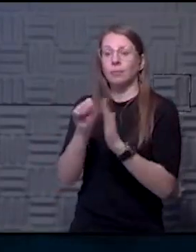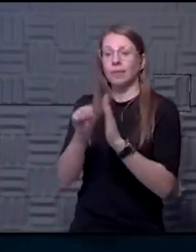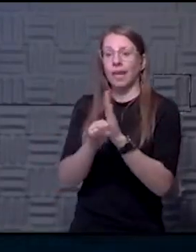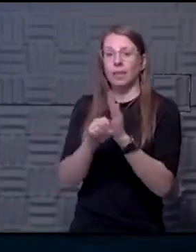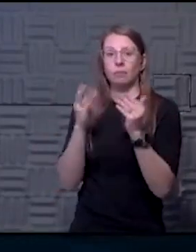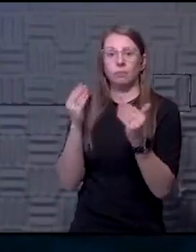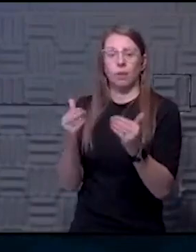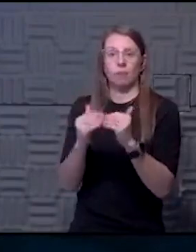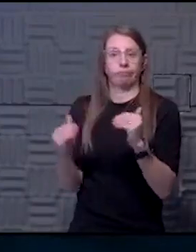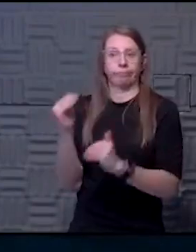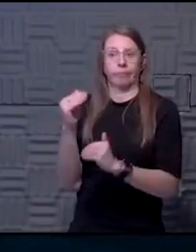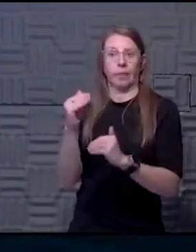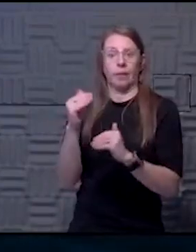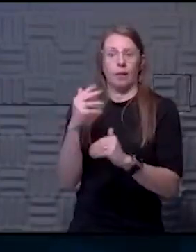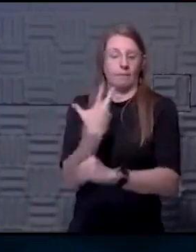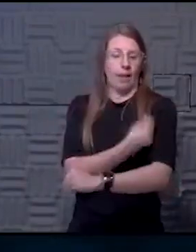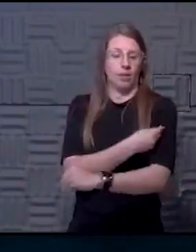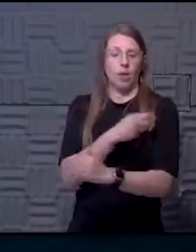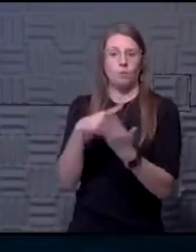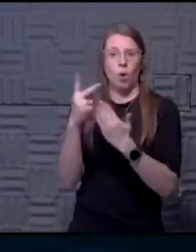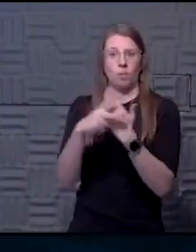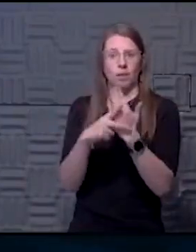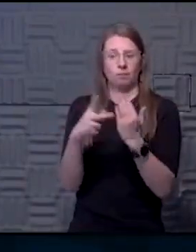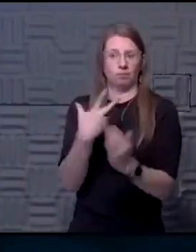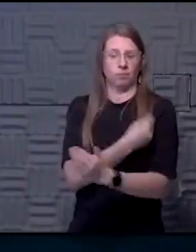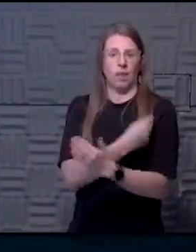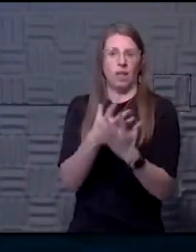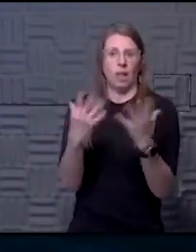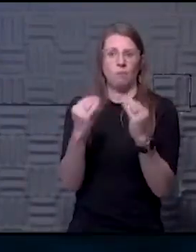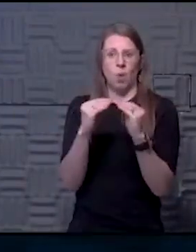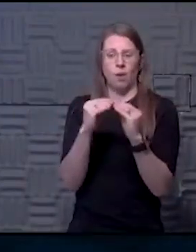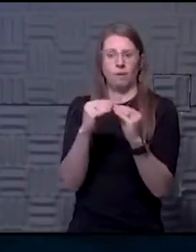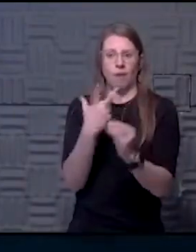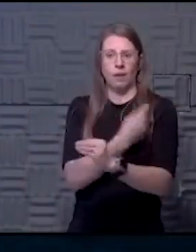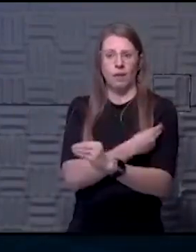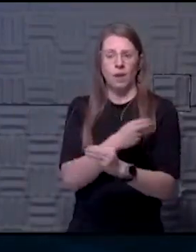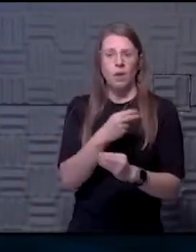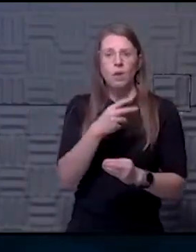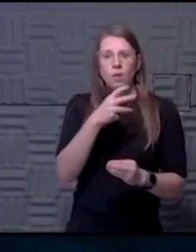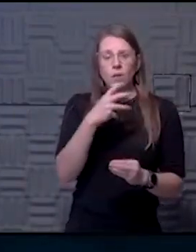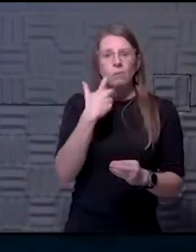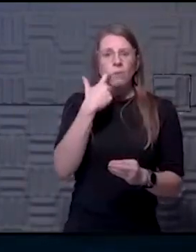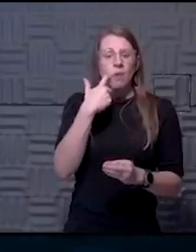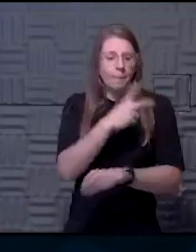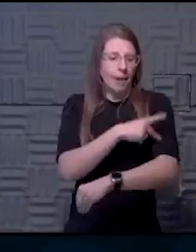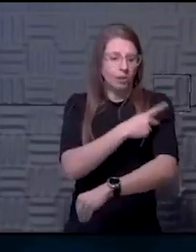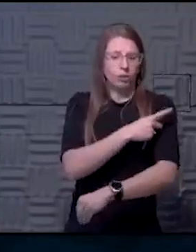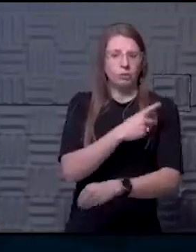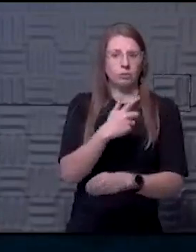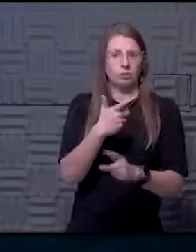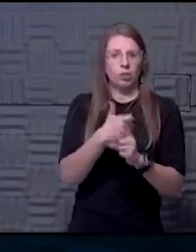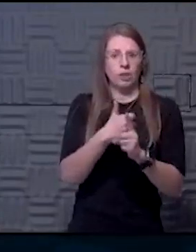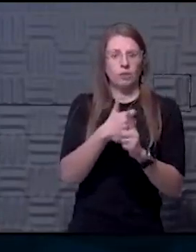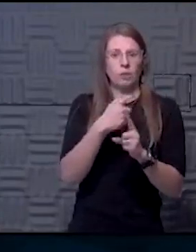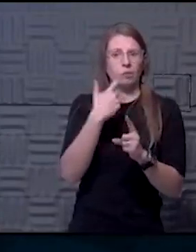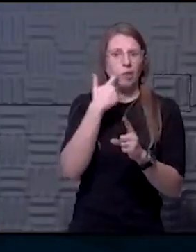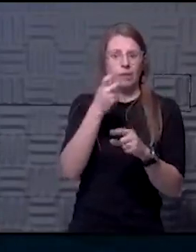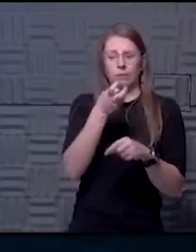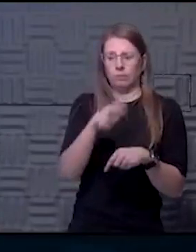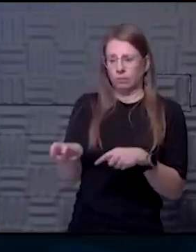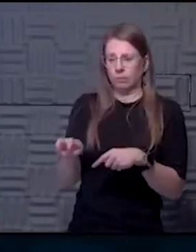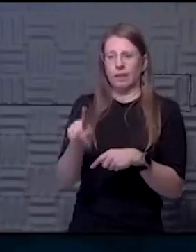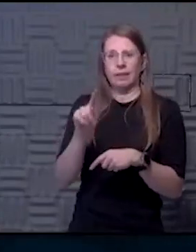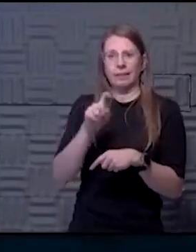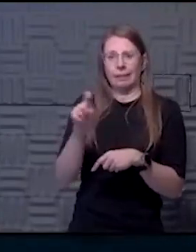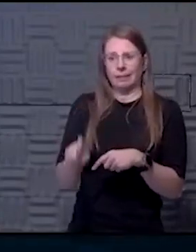on their vaccination program and are doing a lot more vaccine. One of my patients just went down to Texas to get a vaccine at UT Southwestern, where she was being evaluated